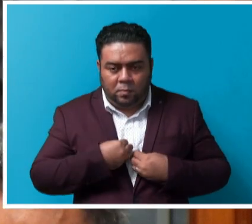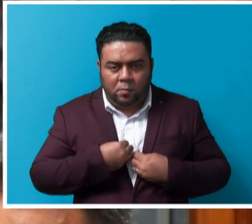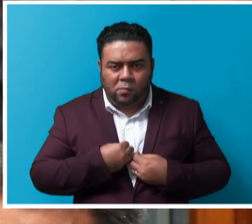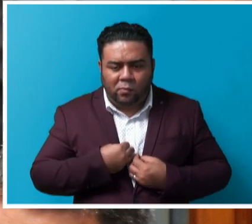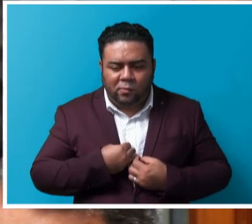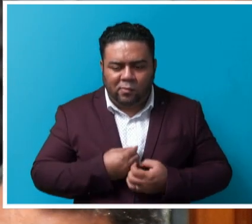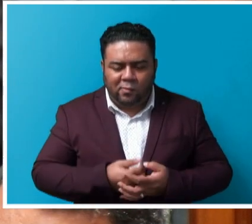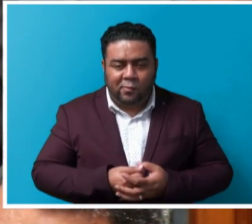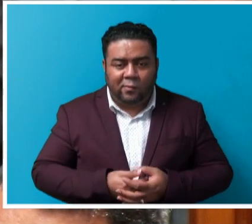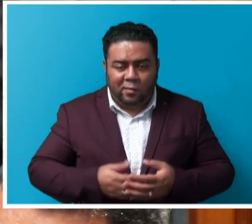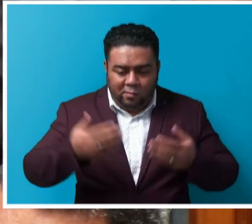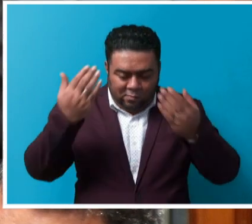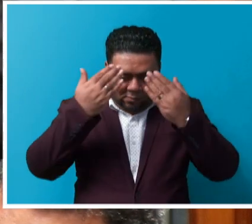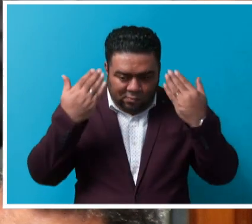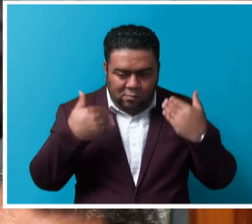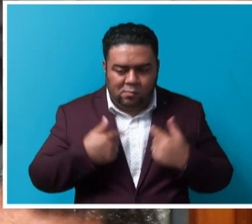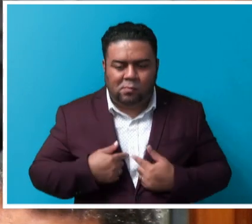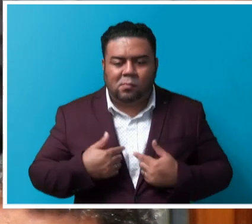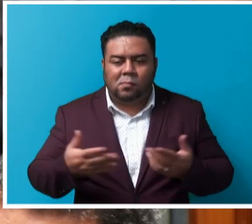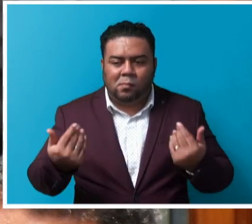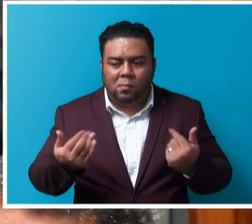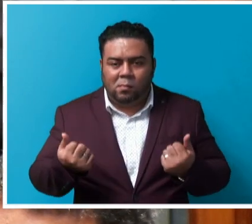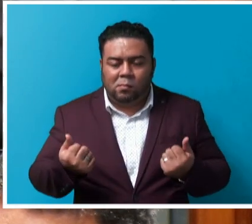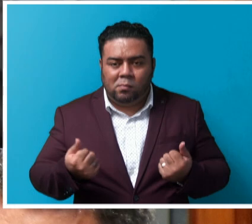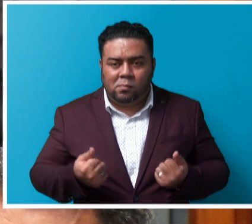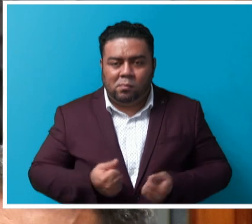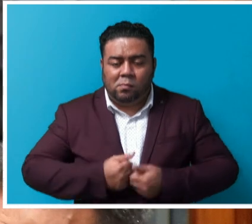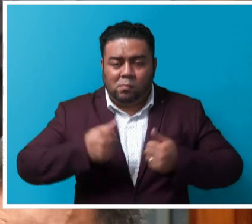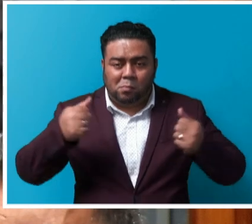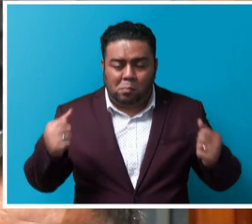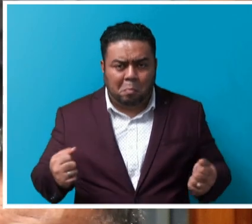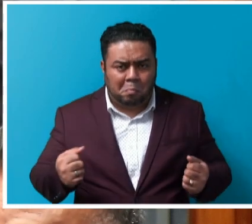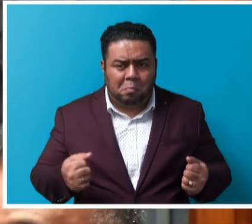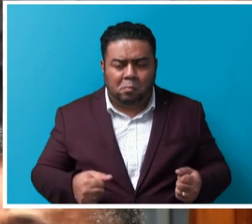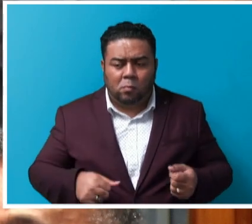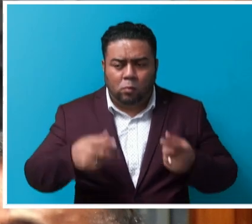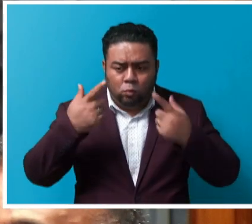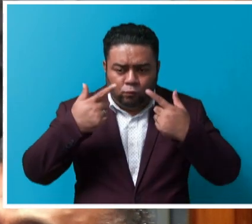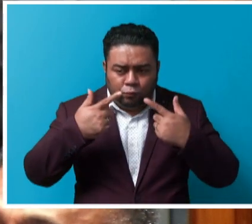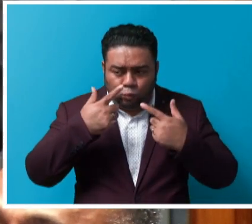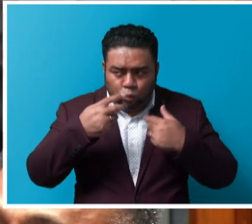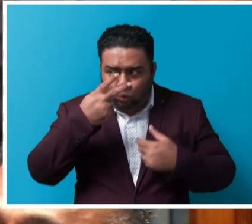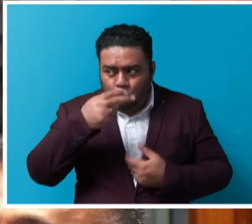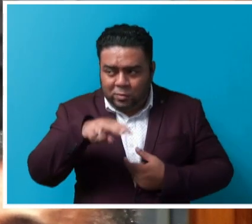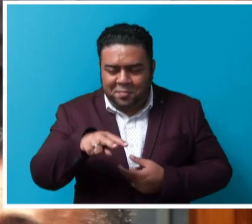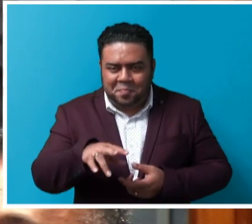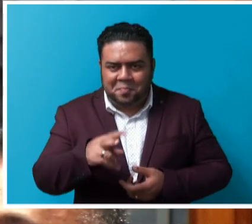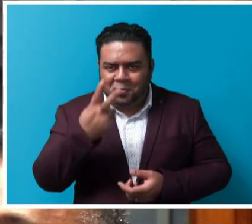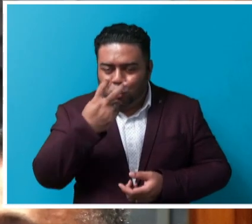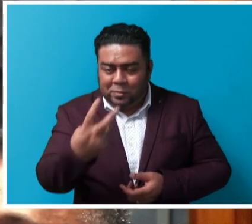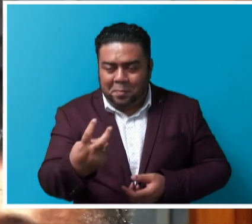sir, I welcome the stance to prioritize strengthening of tourism policies and infrastructure